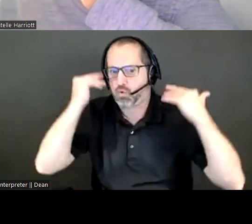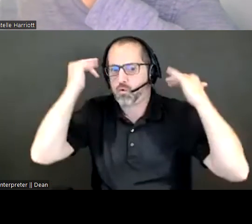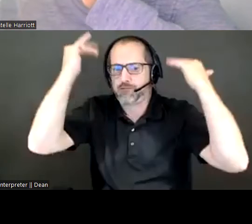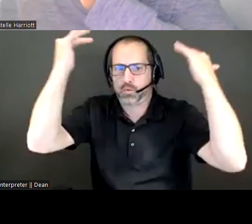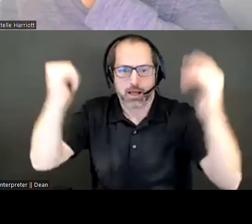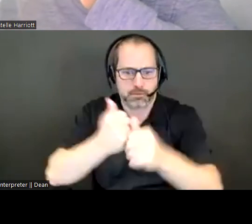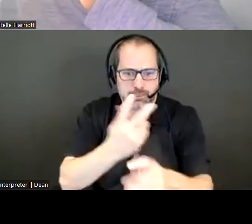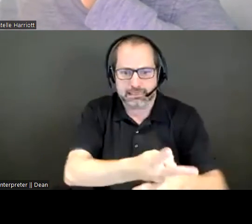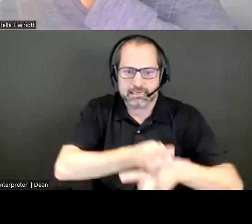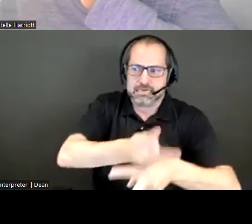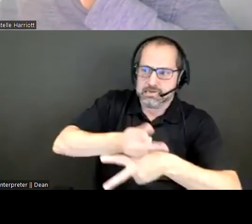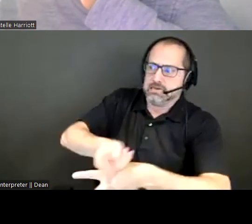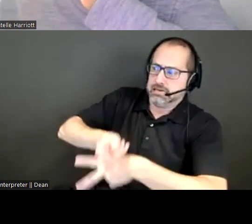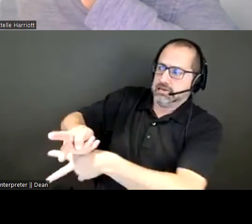care.